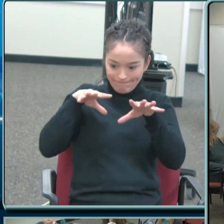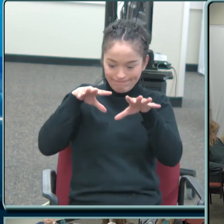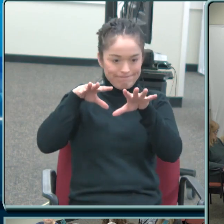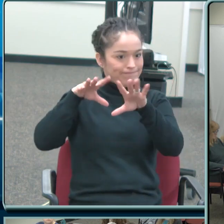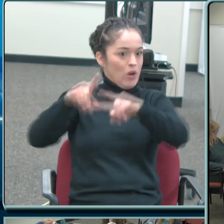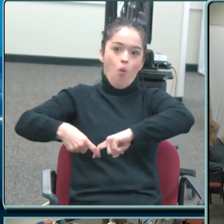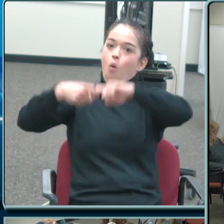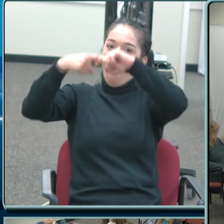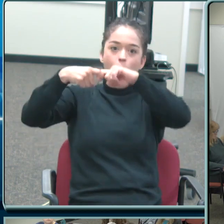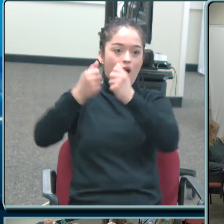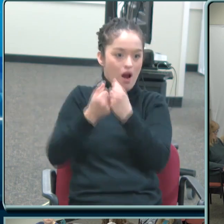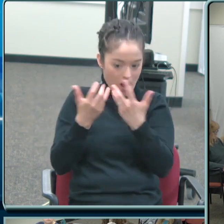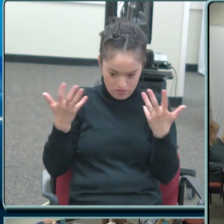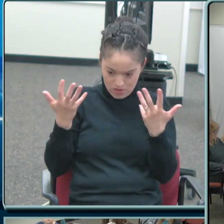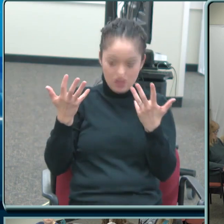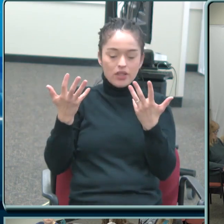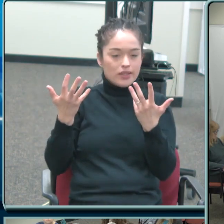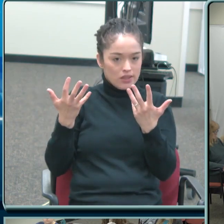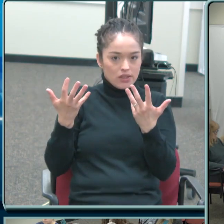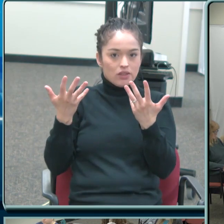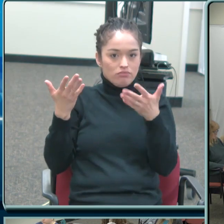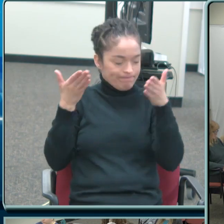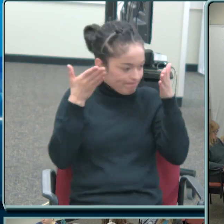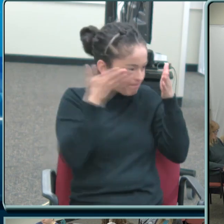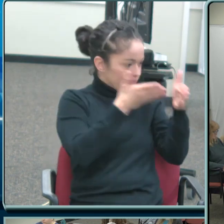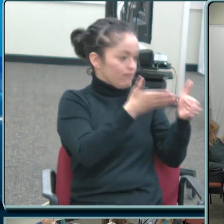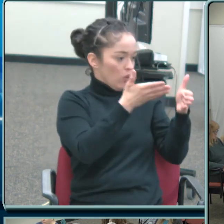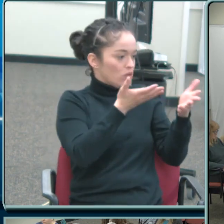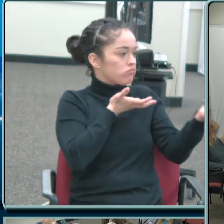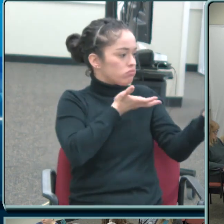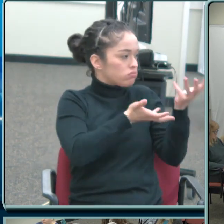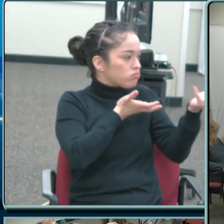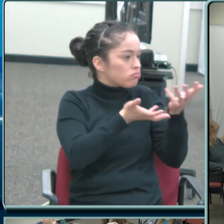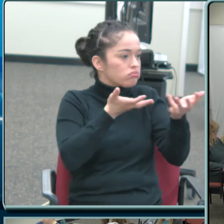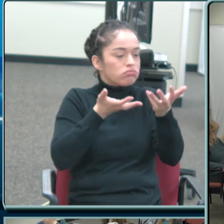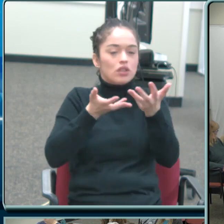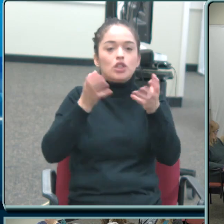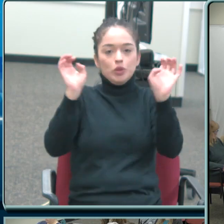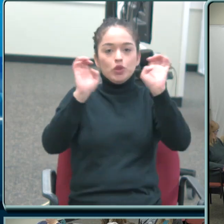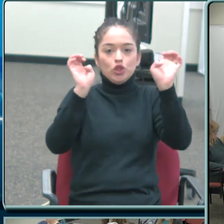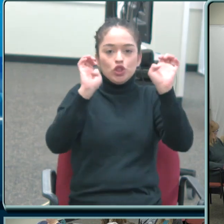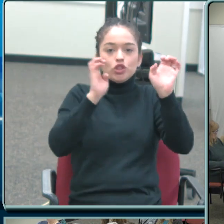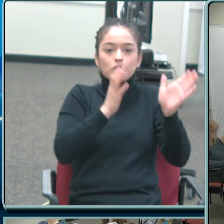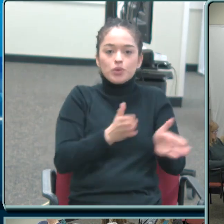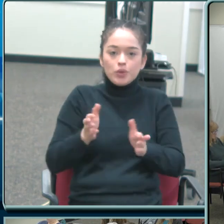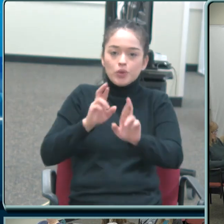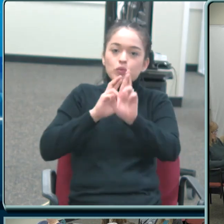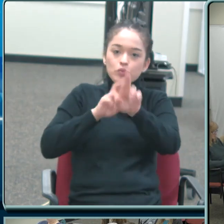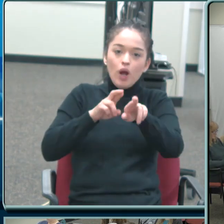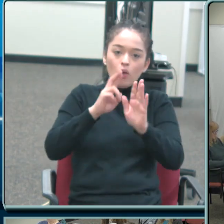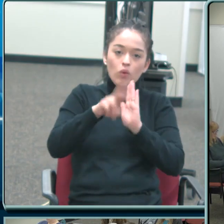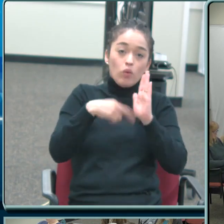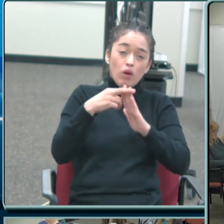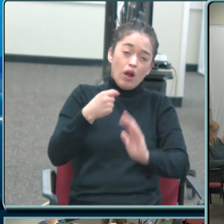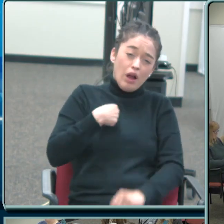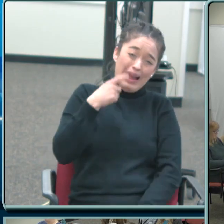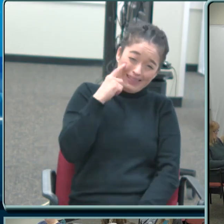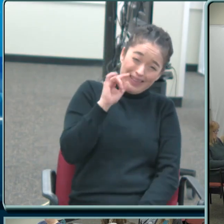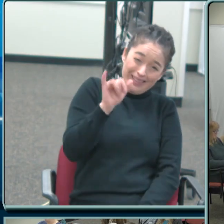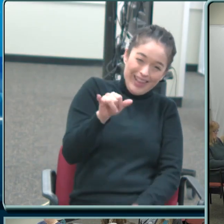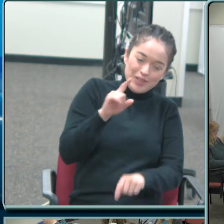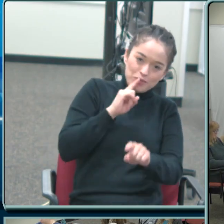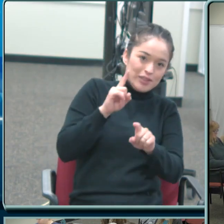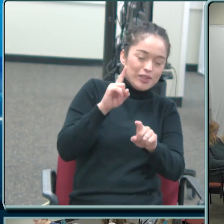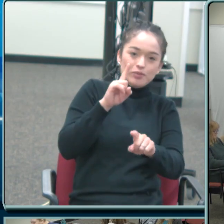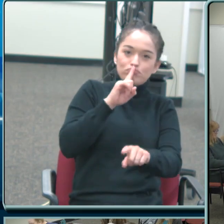normal operations to serve in various different emergency preparedness and response roles. And so I think that this is a